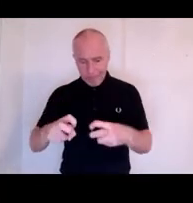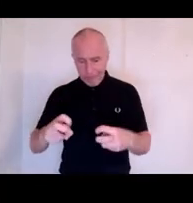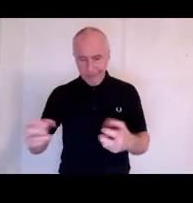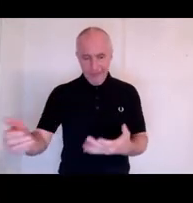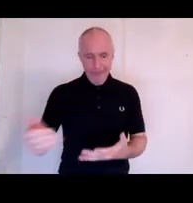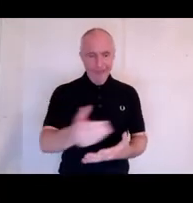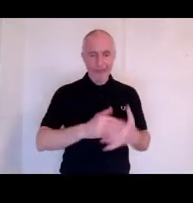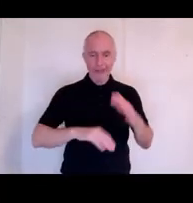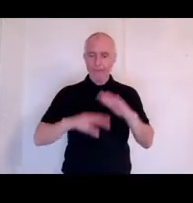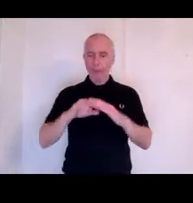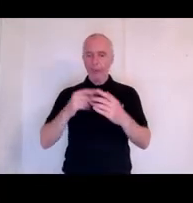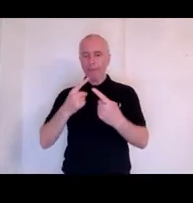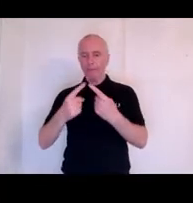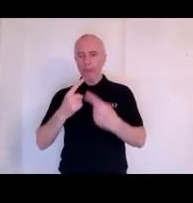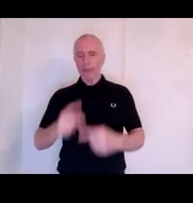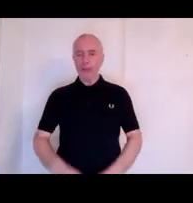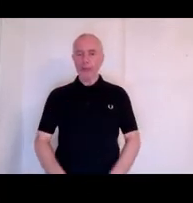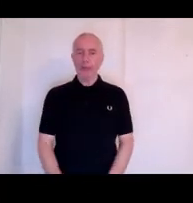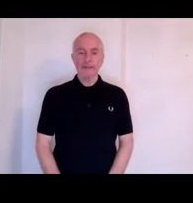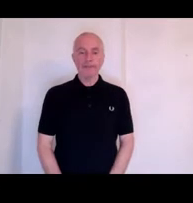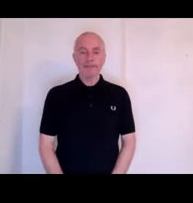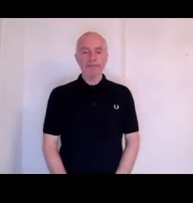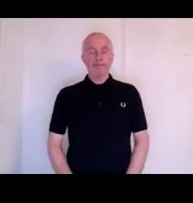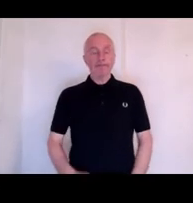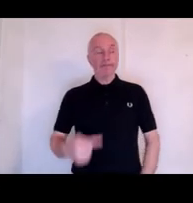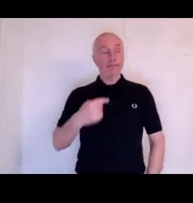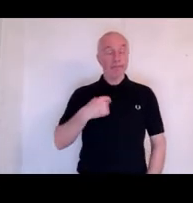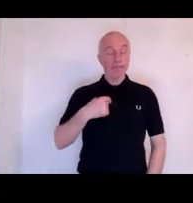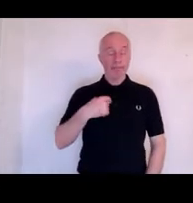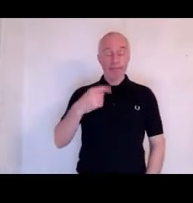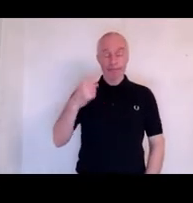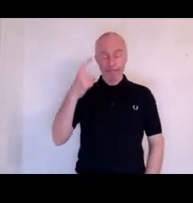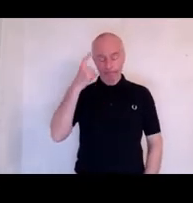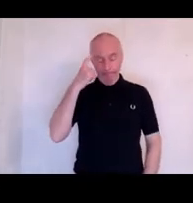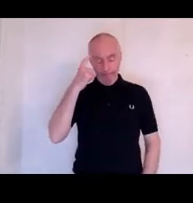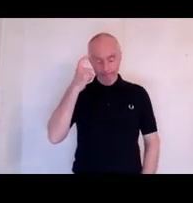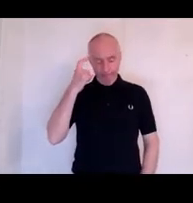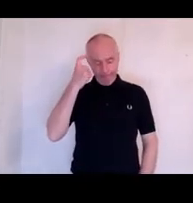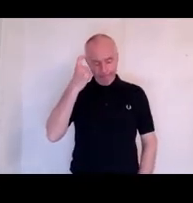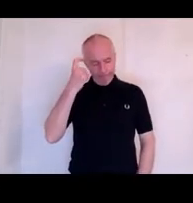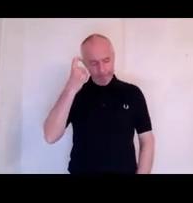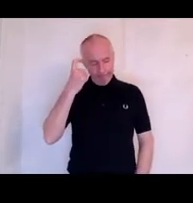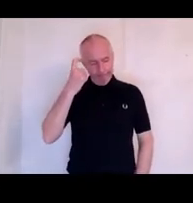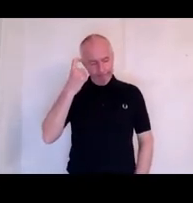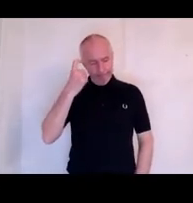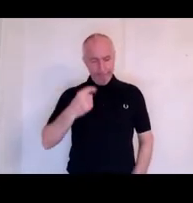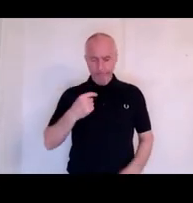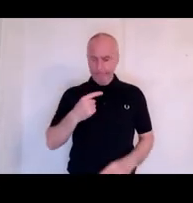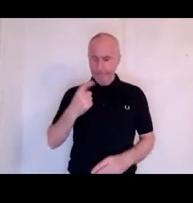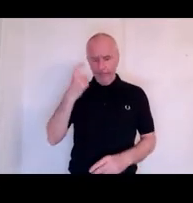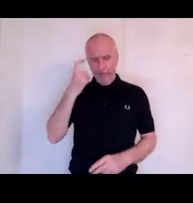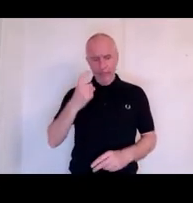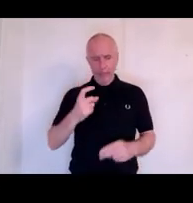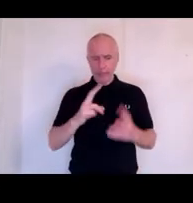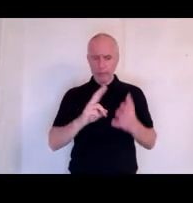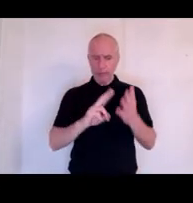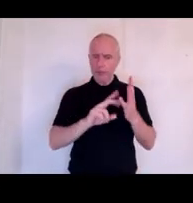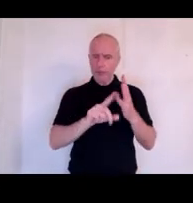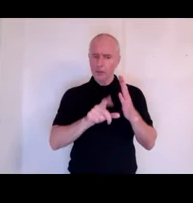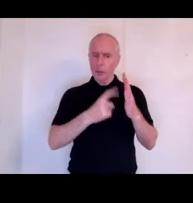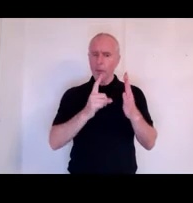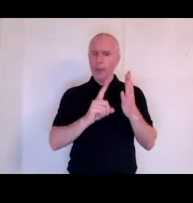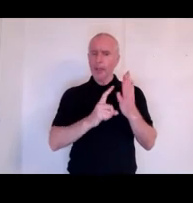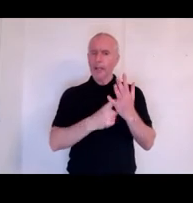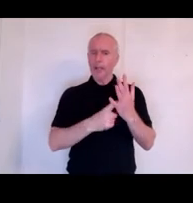And then I was sort of considering this and considering the work we do on nuclear data, and started to realize